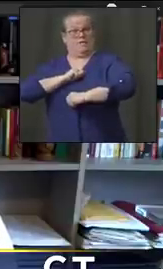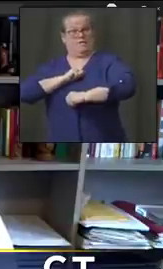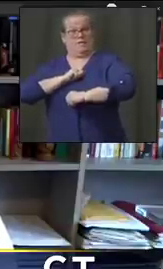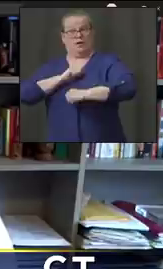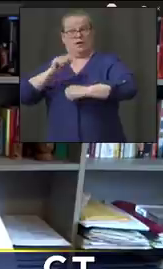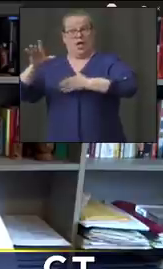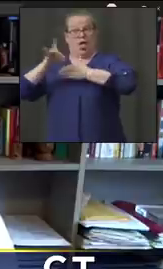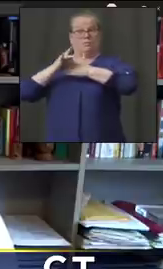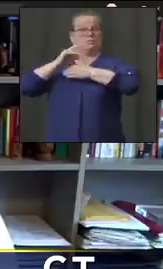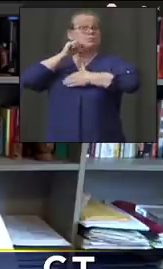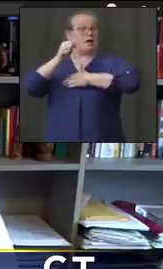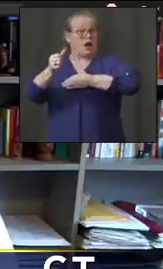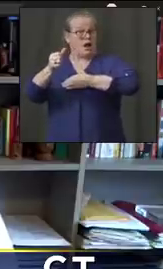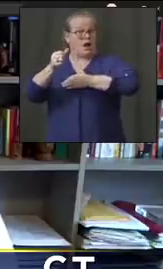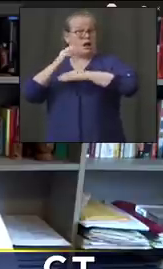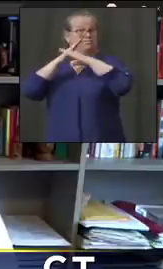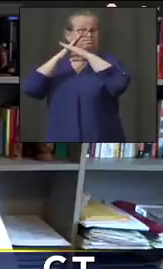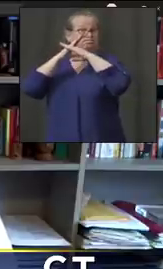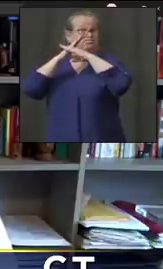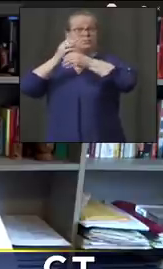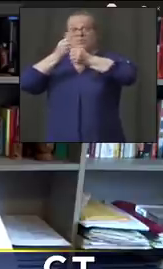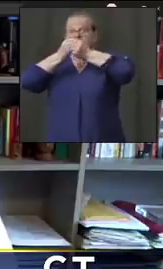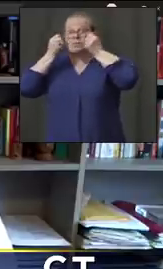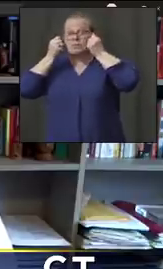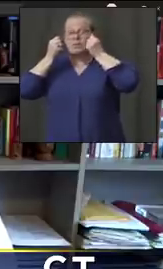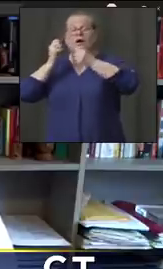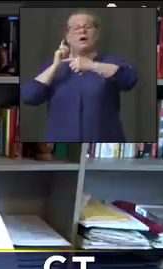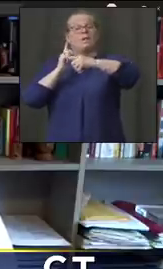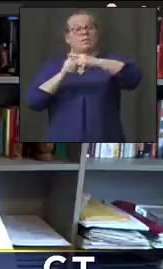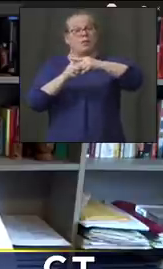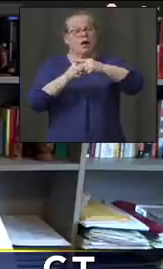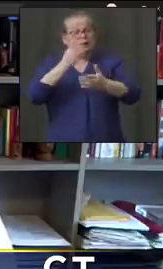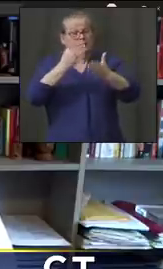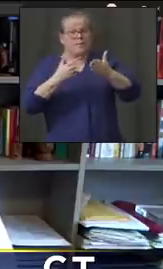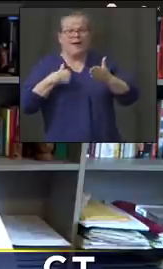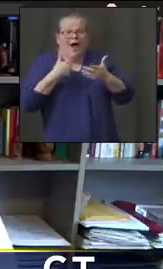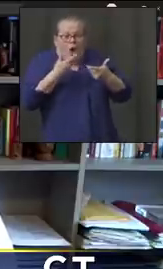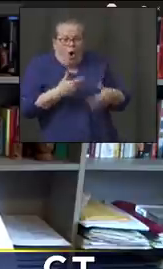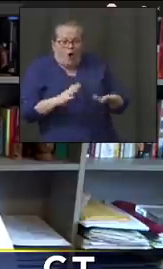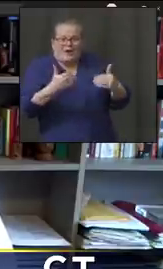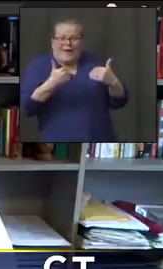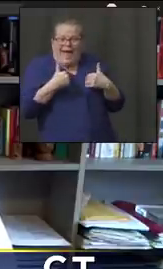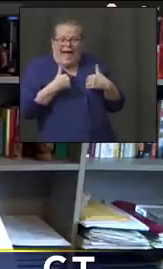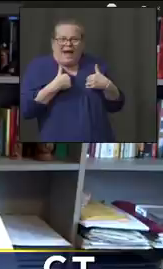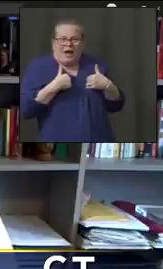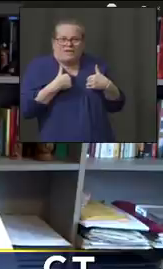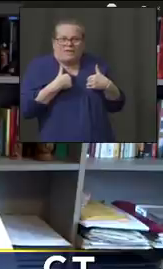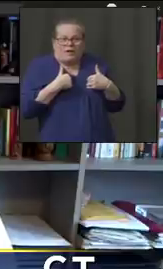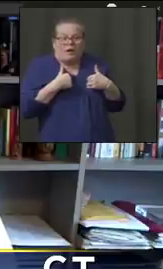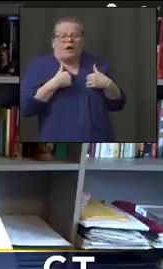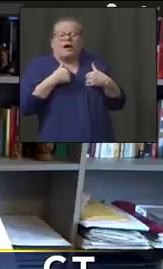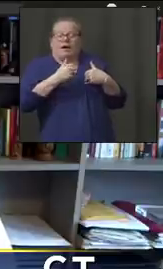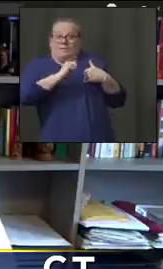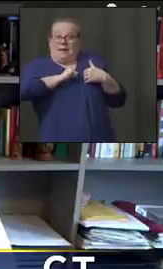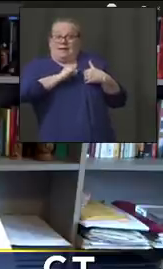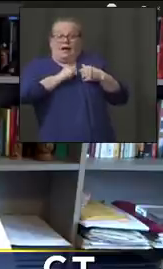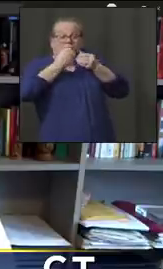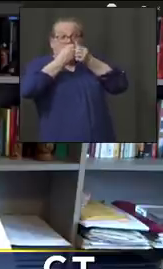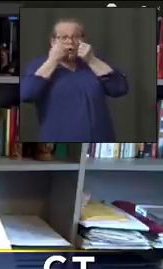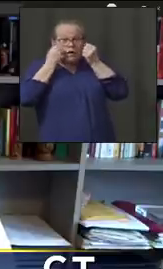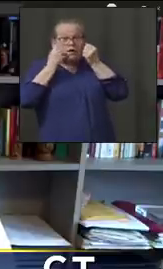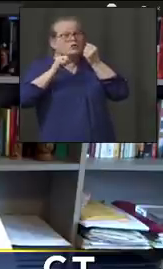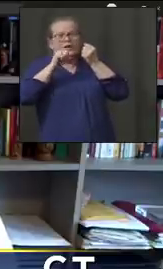be infected. And as we mentioned before, there are a large number of people, or the majority of people infected with the virus actually don't show